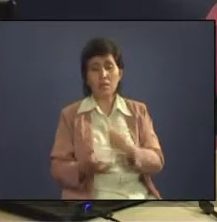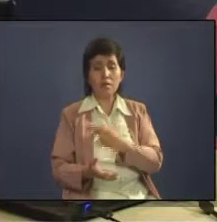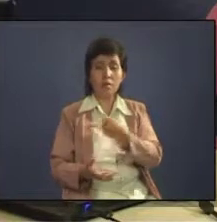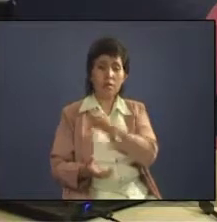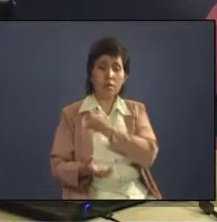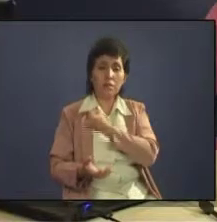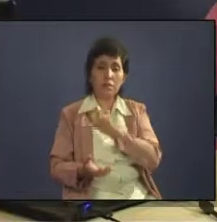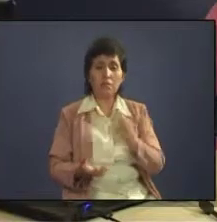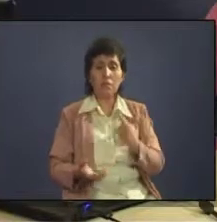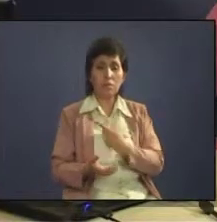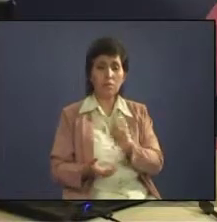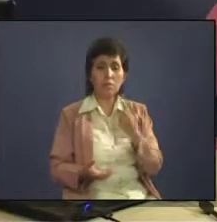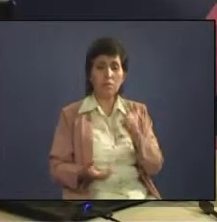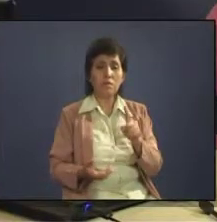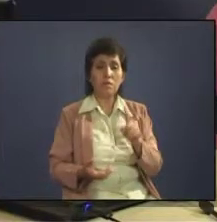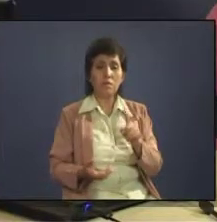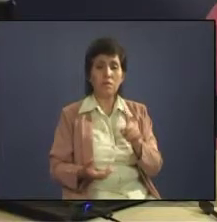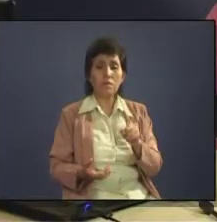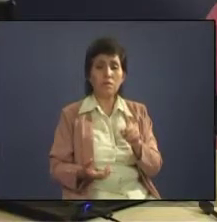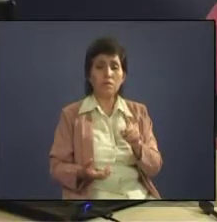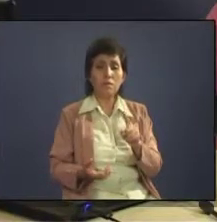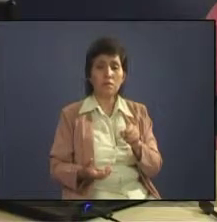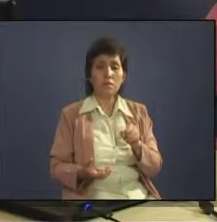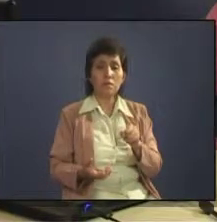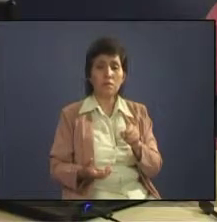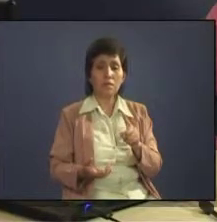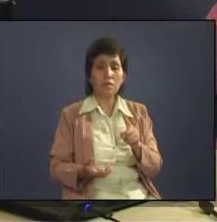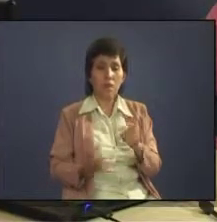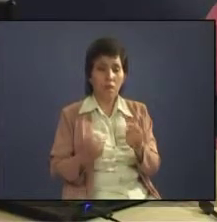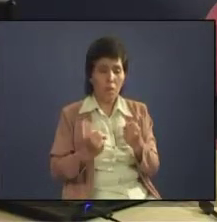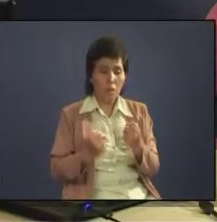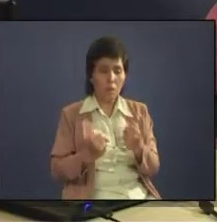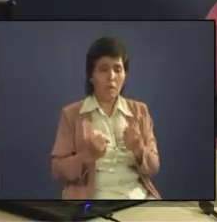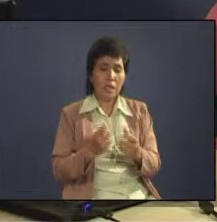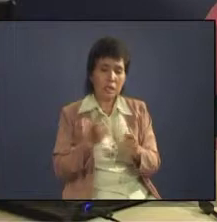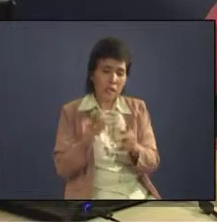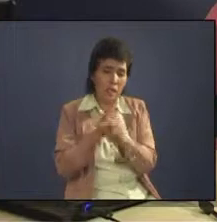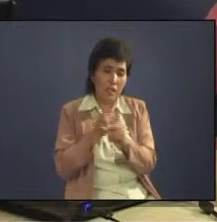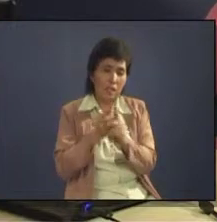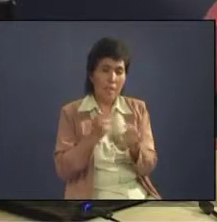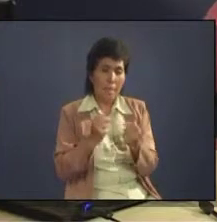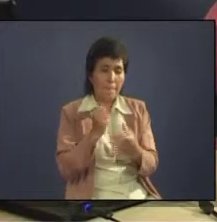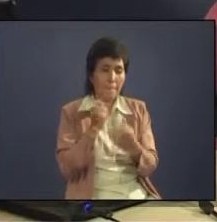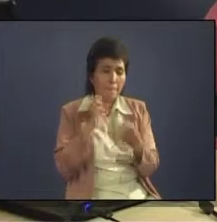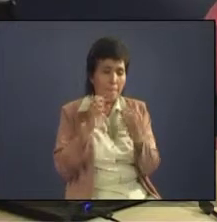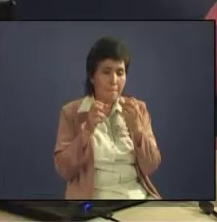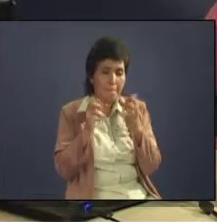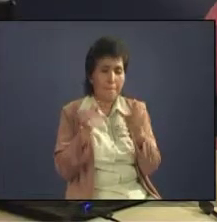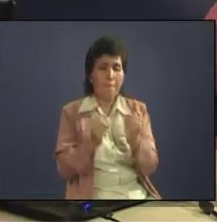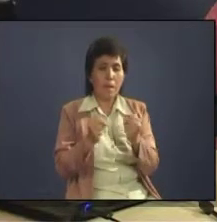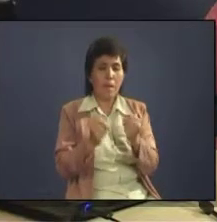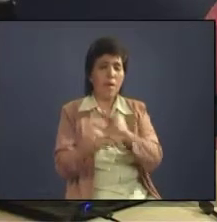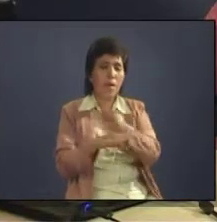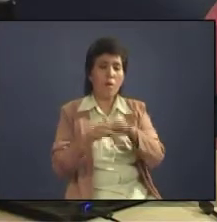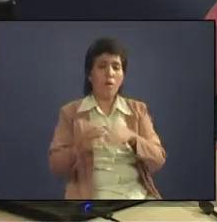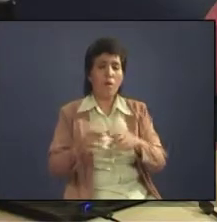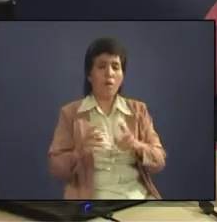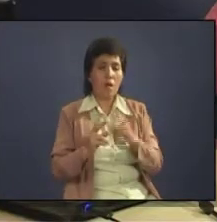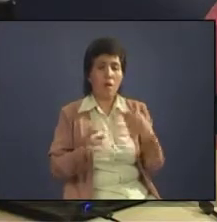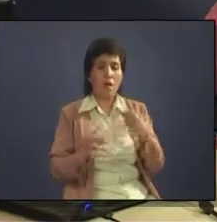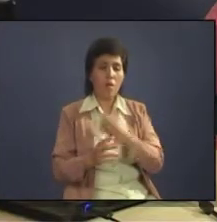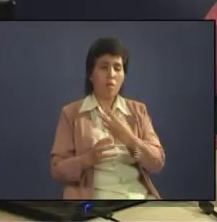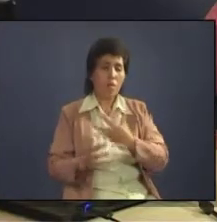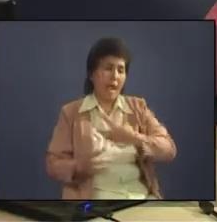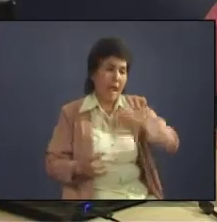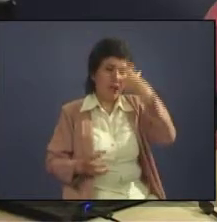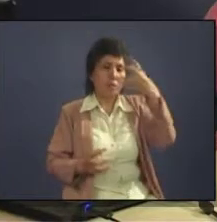or we just try to hold inside all our angers, and finally we act it out. Okay, we become